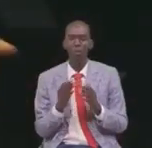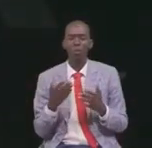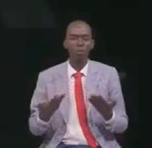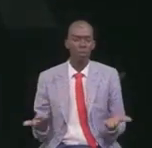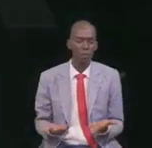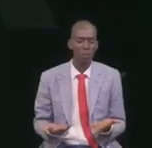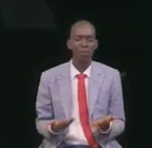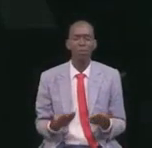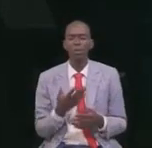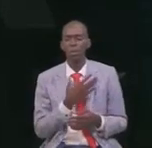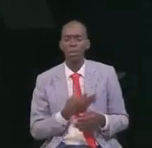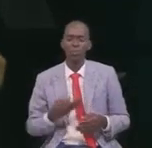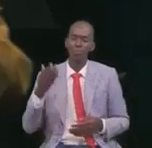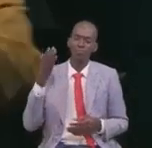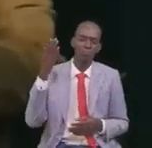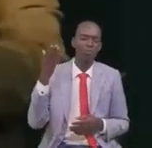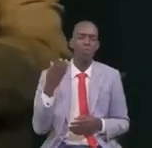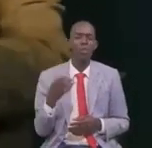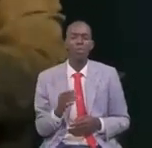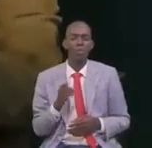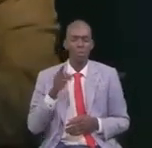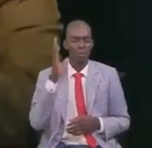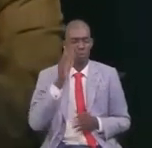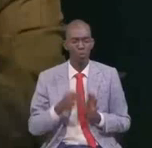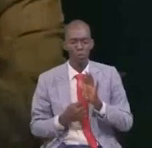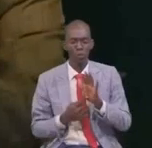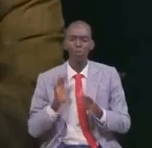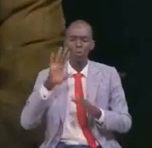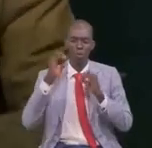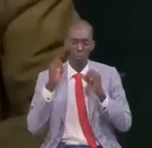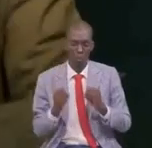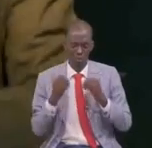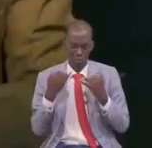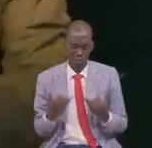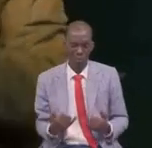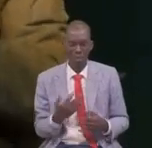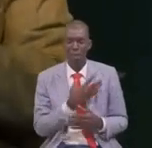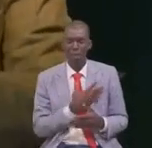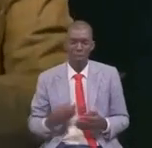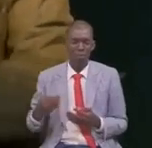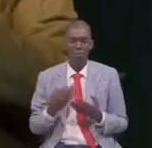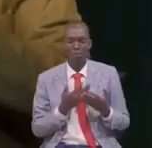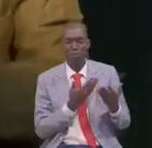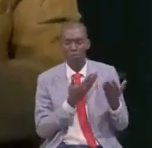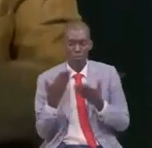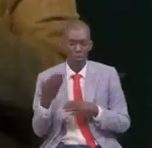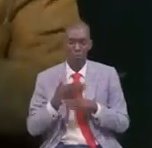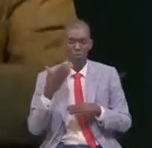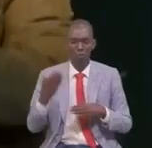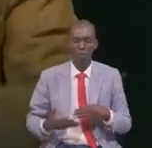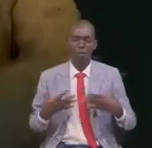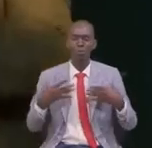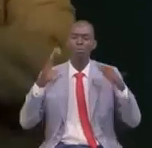here, over there, you manifest your power right now and bring definite miracle